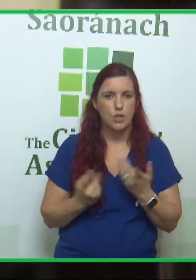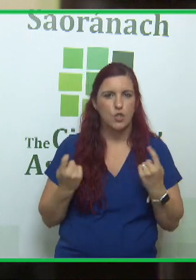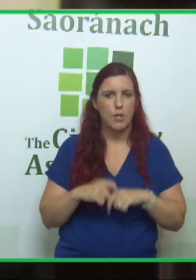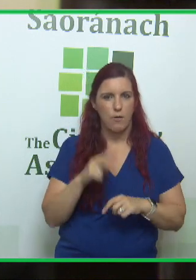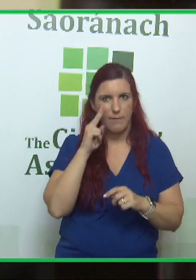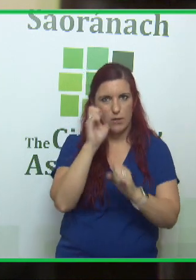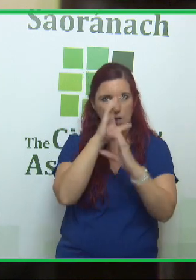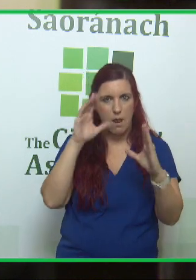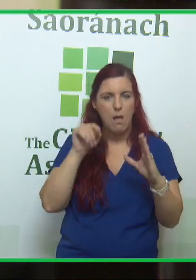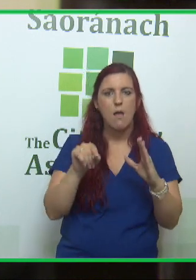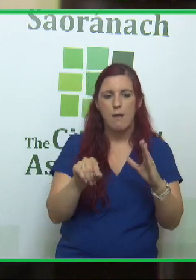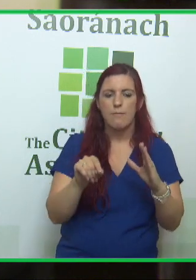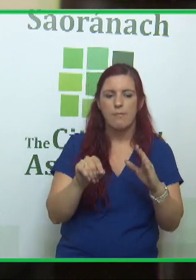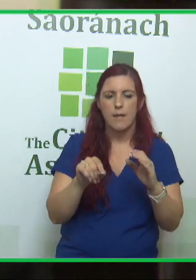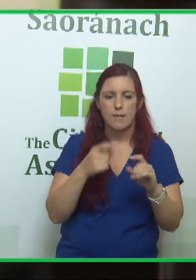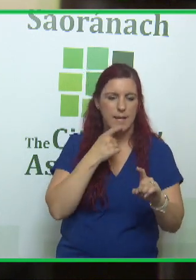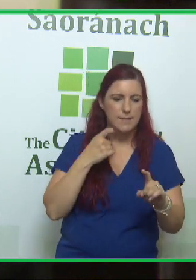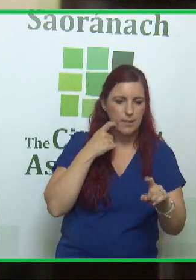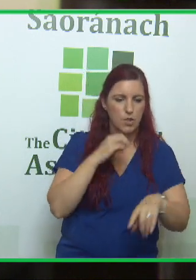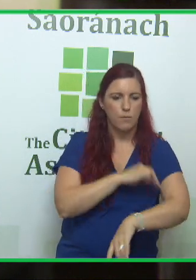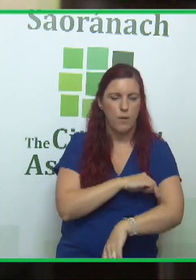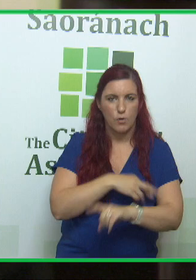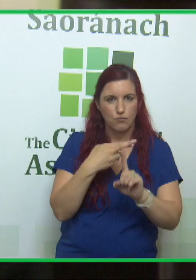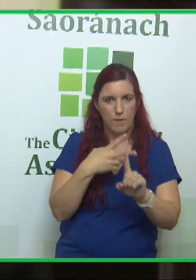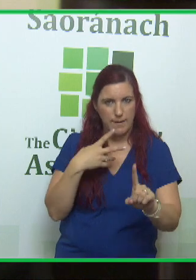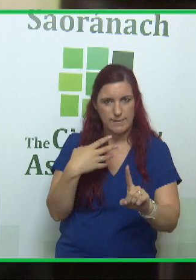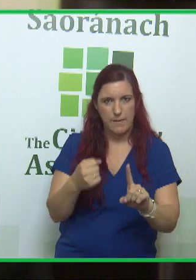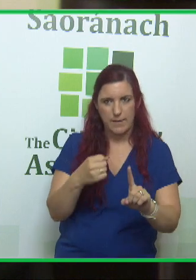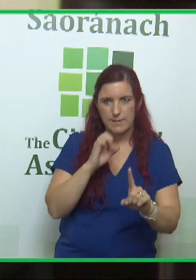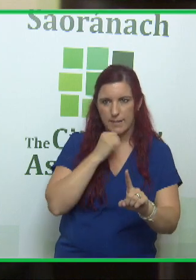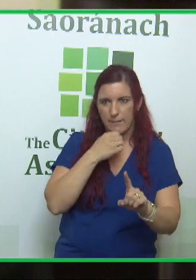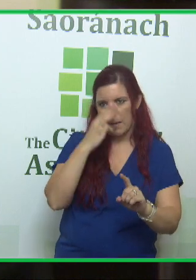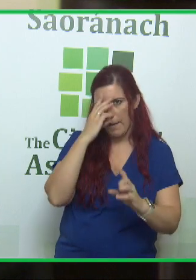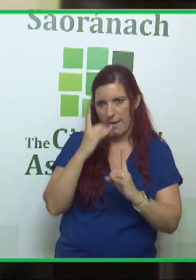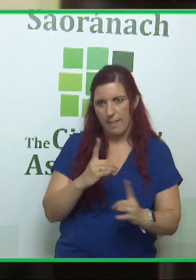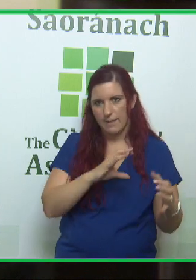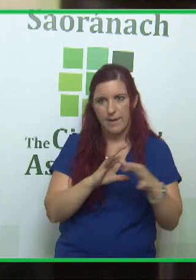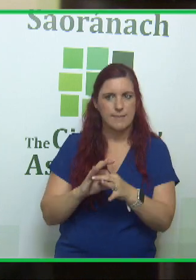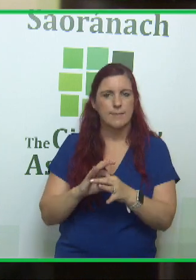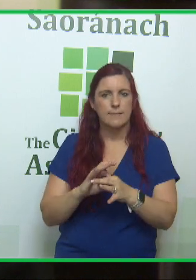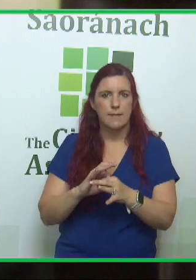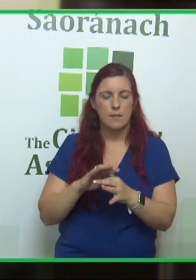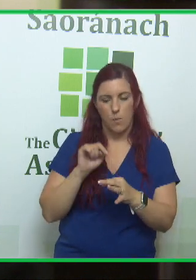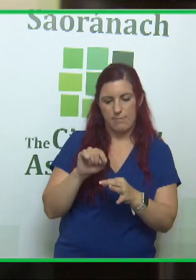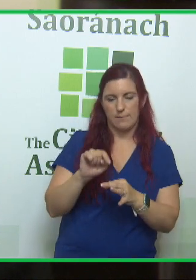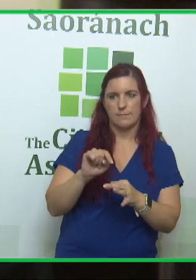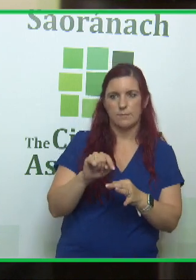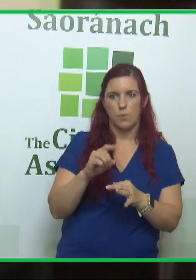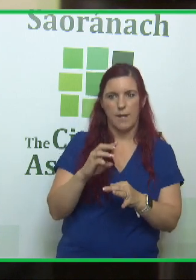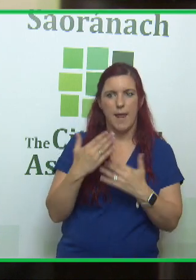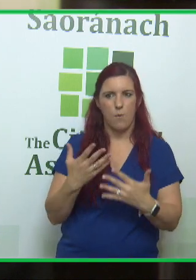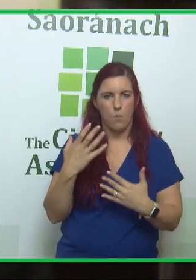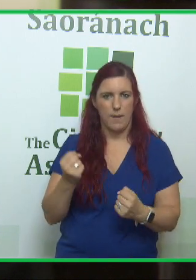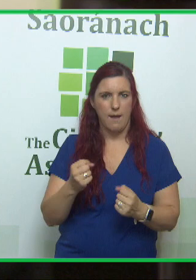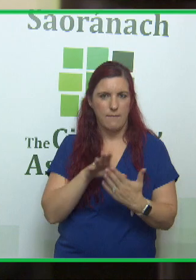get addiction problems recognised as having significant mental health connections. And that's where we now have the model of